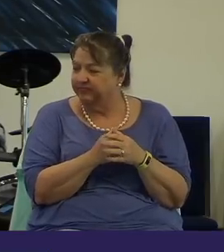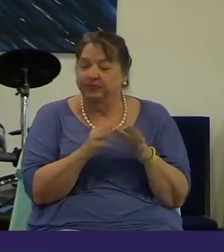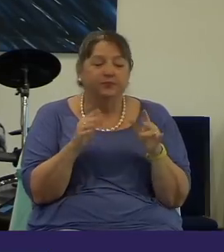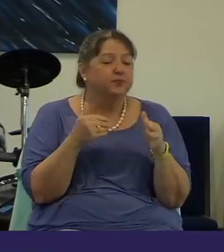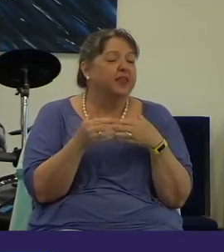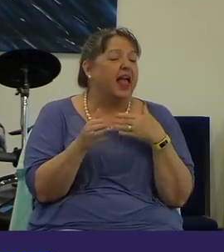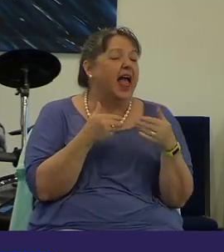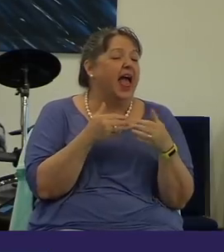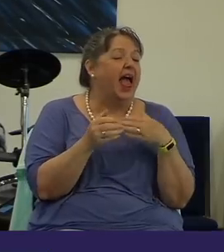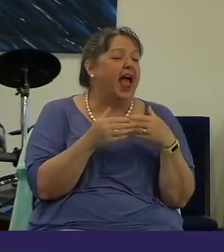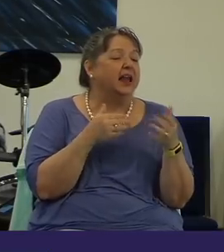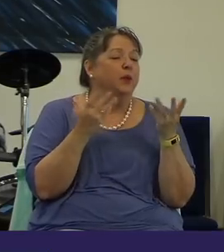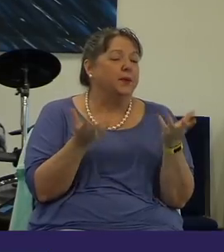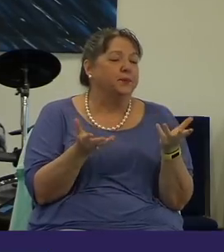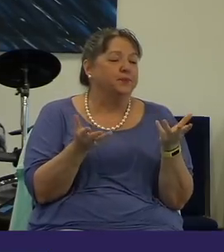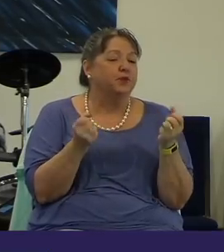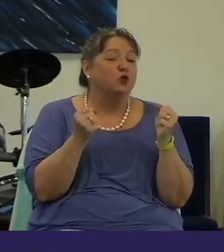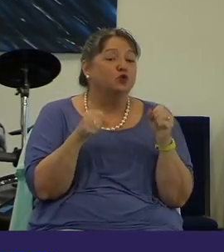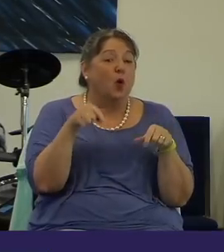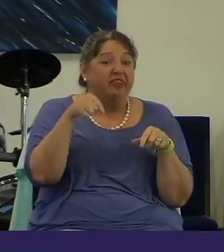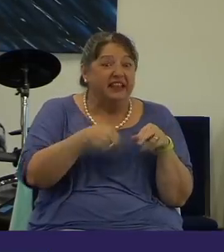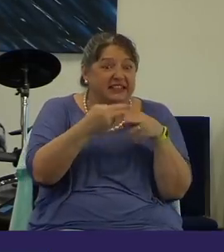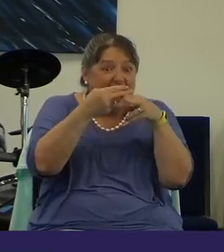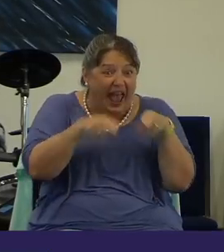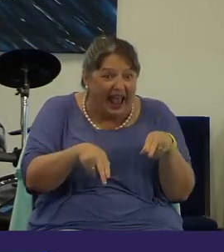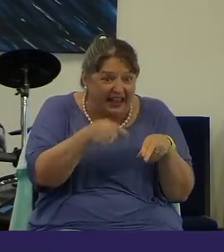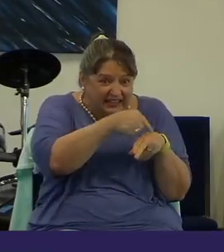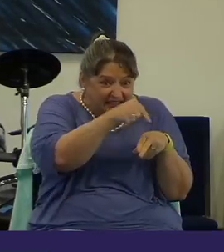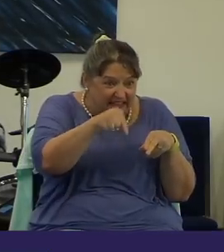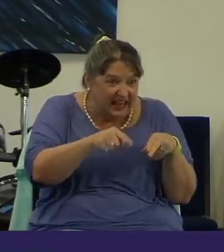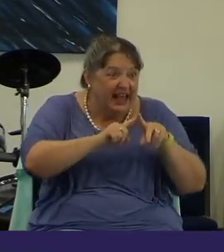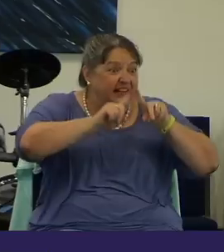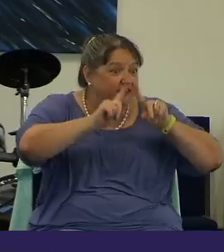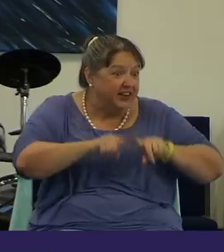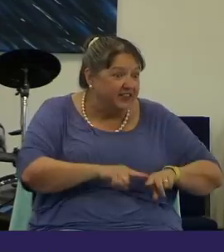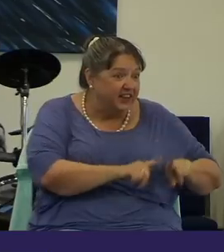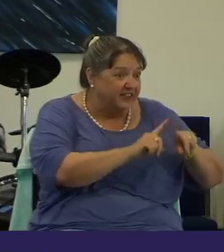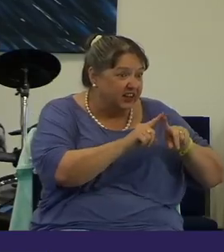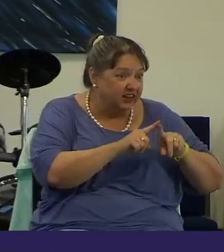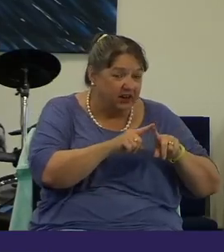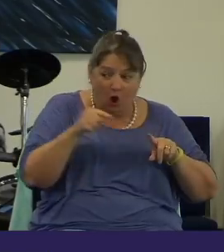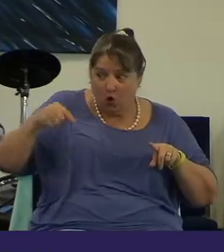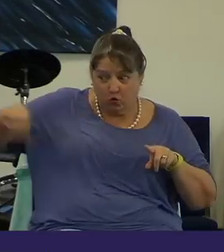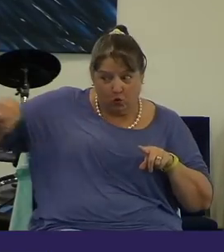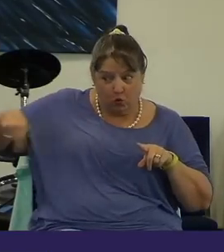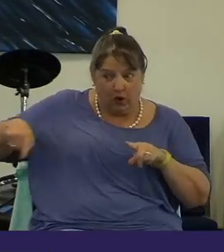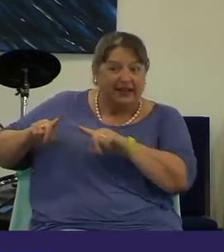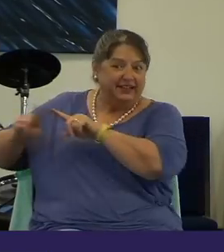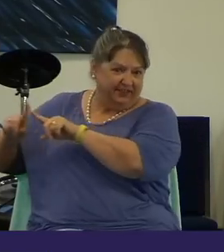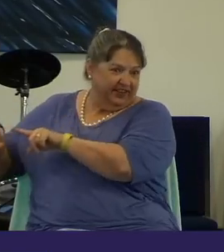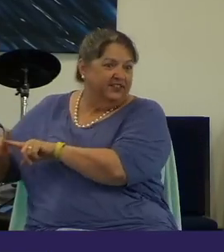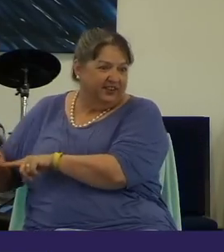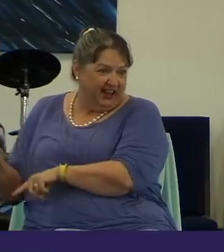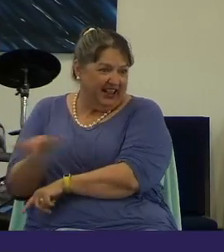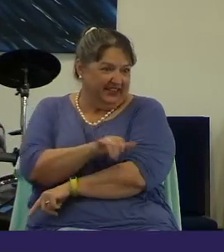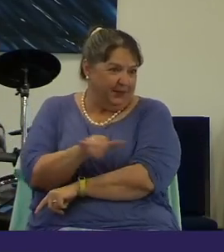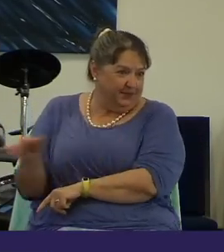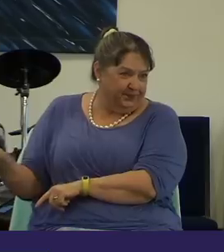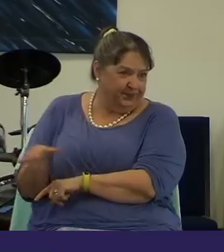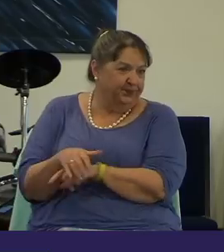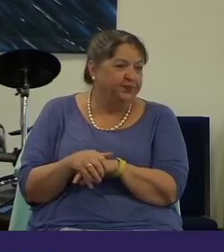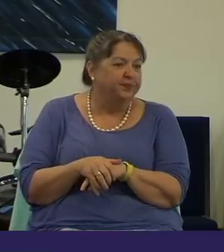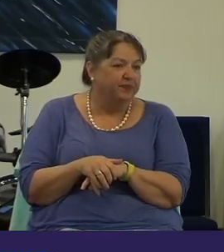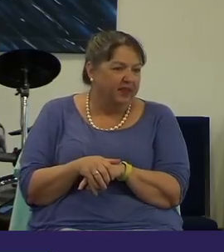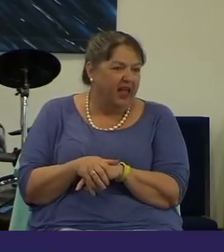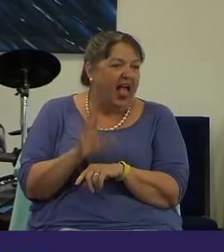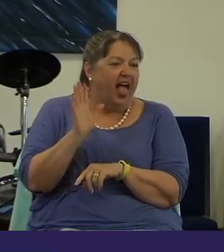Anyway, so just like these eggs are different, you guys are different, right? And I'm different? Yeah. And so